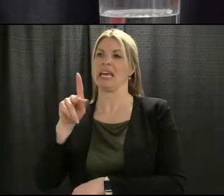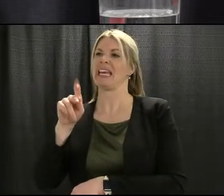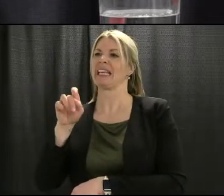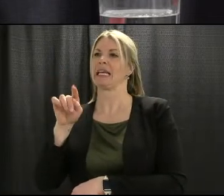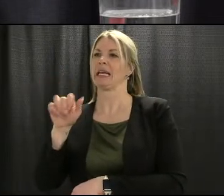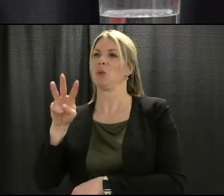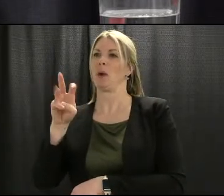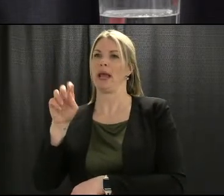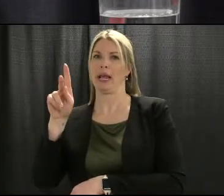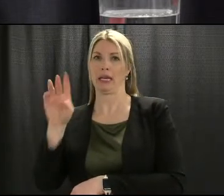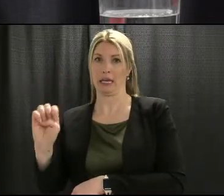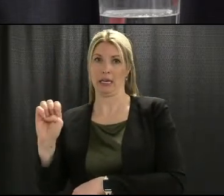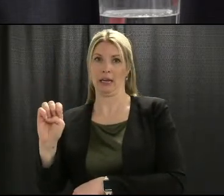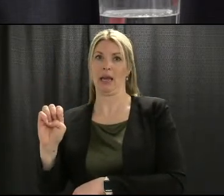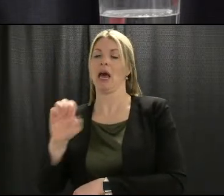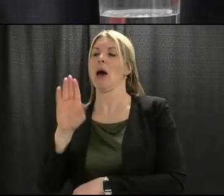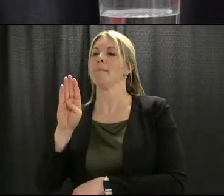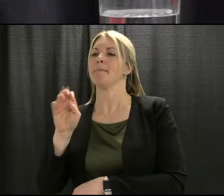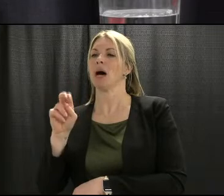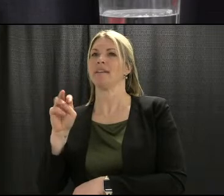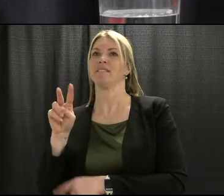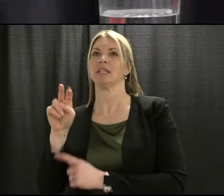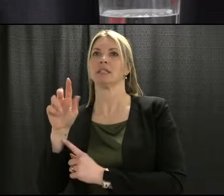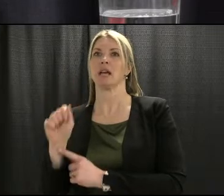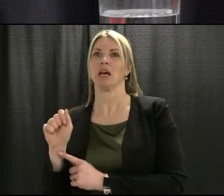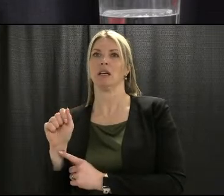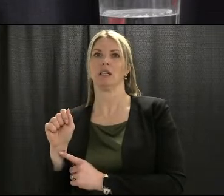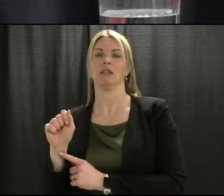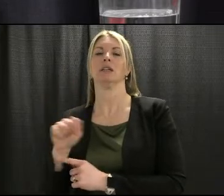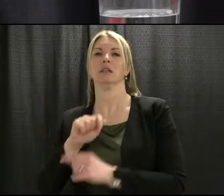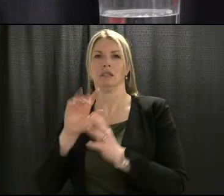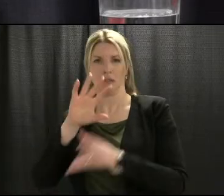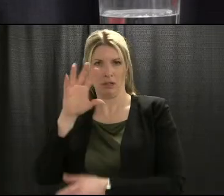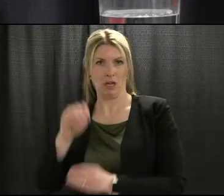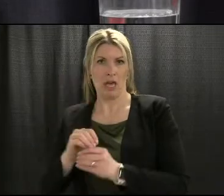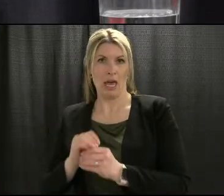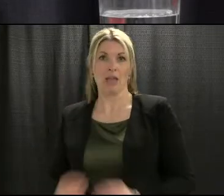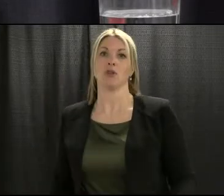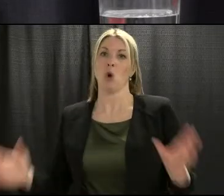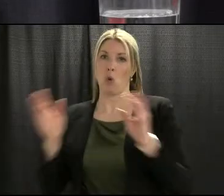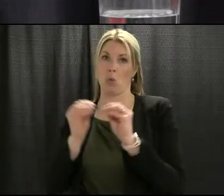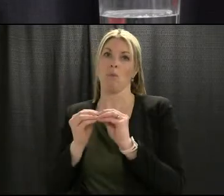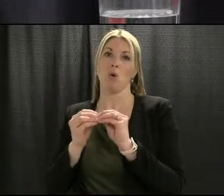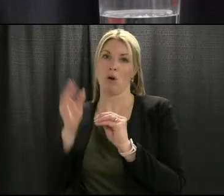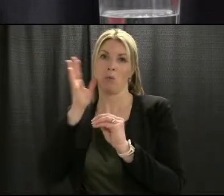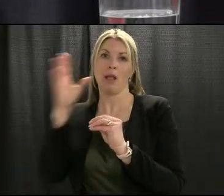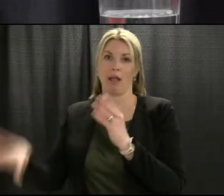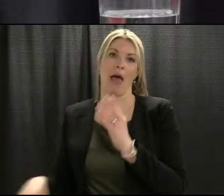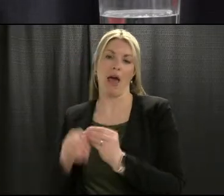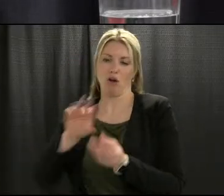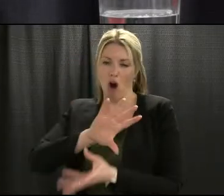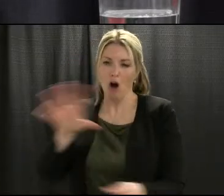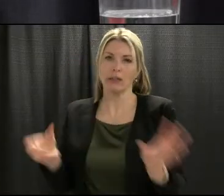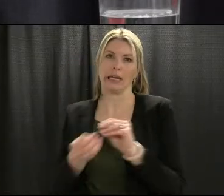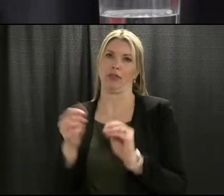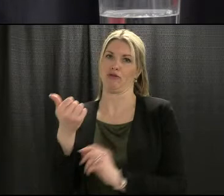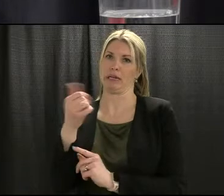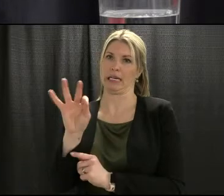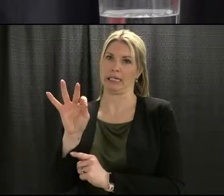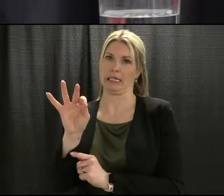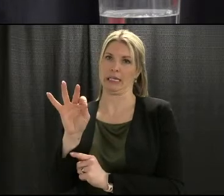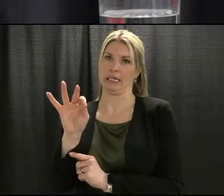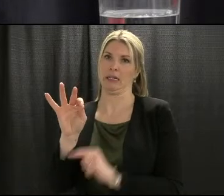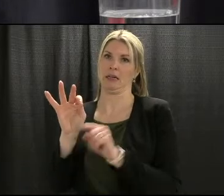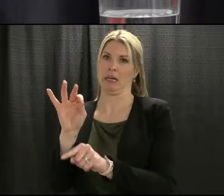and Bonavista, and work is ongoing to add an 11th team this year on the Burin Peninsula. These family care